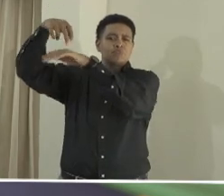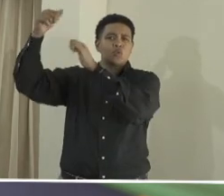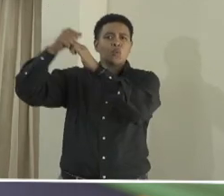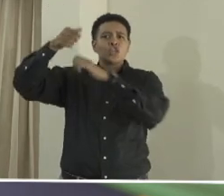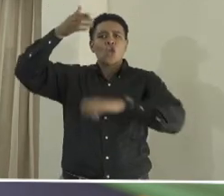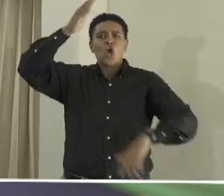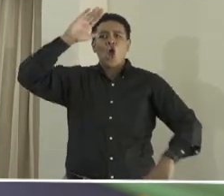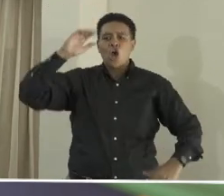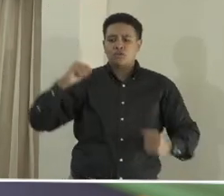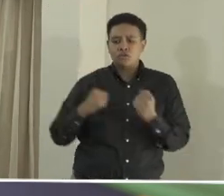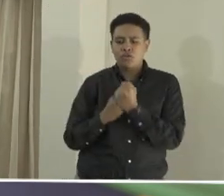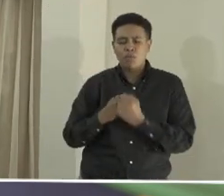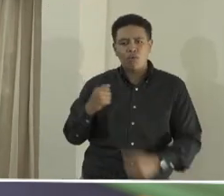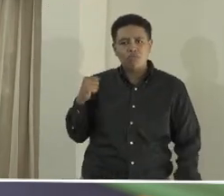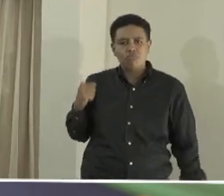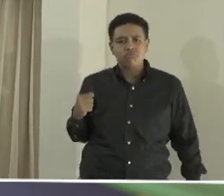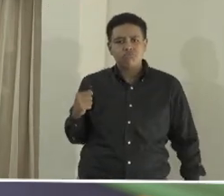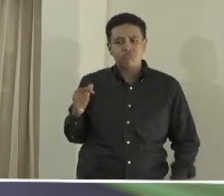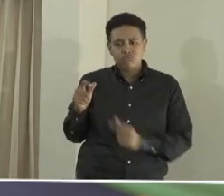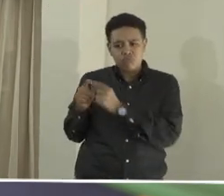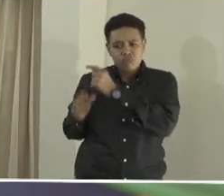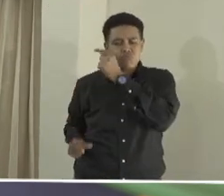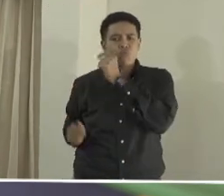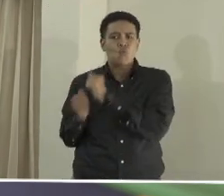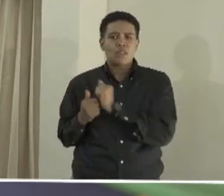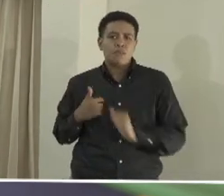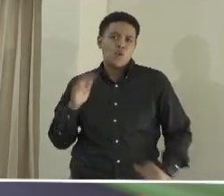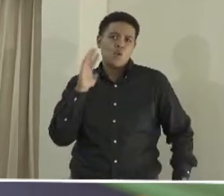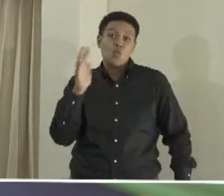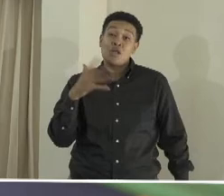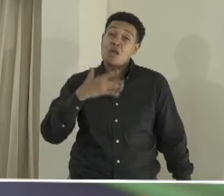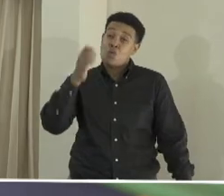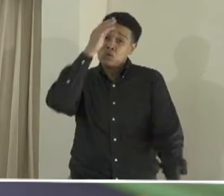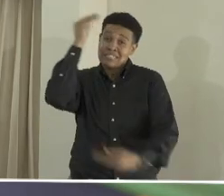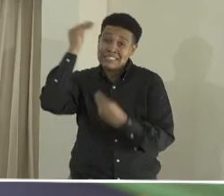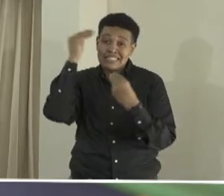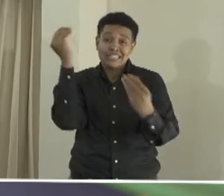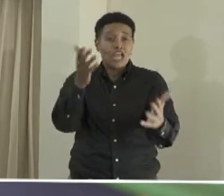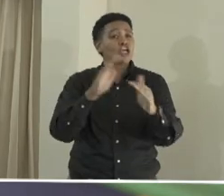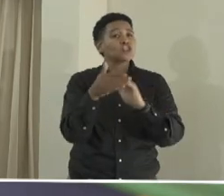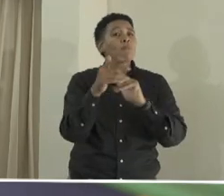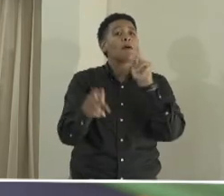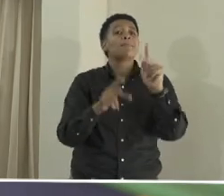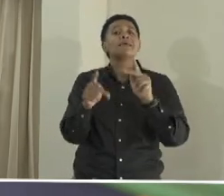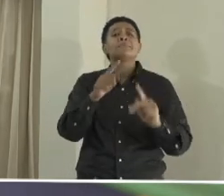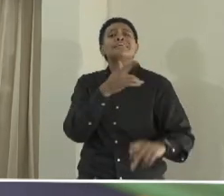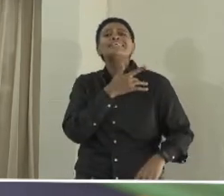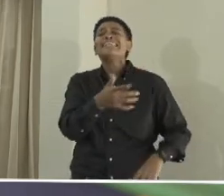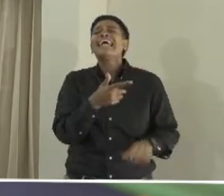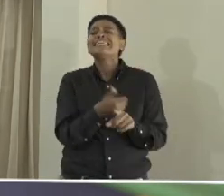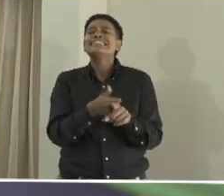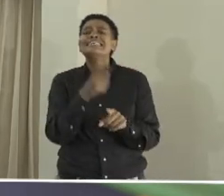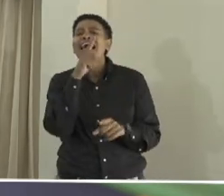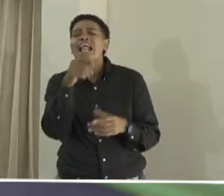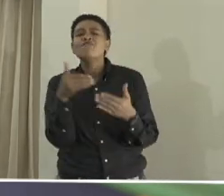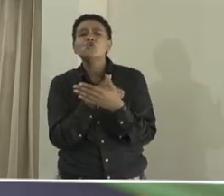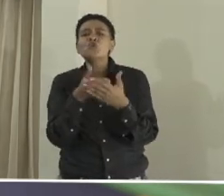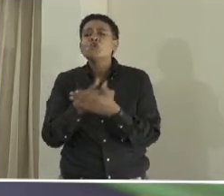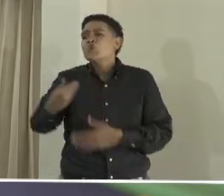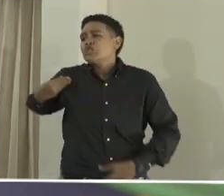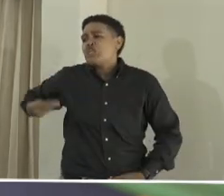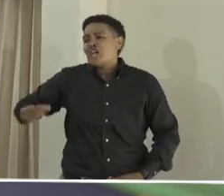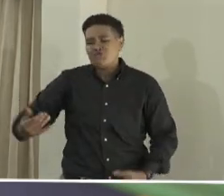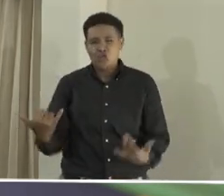God in my hand." I want to say to us Jamaicans, there is a tendency among the newer